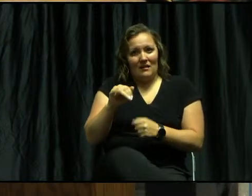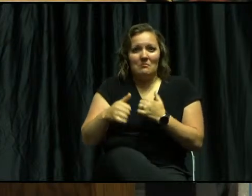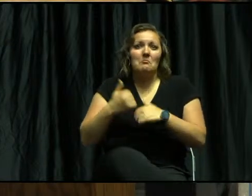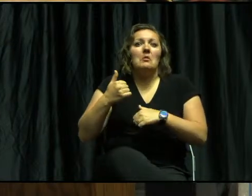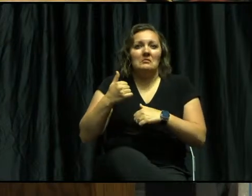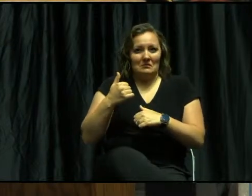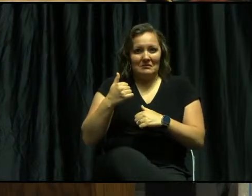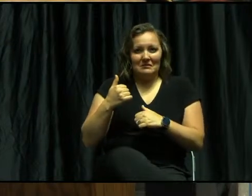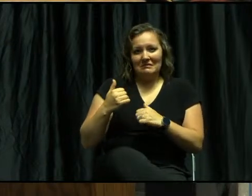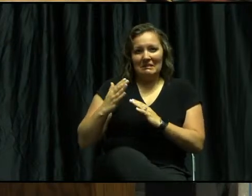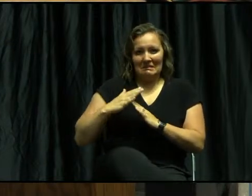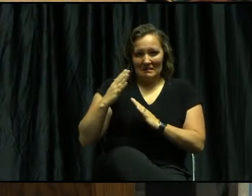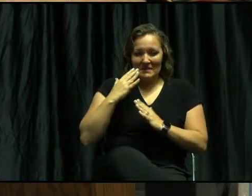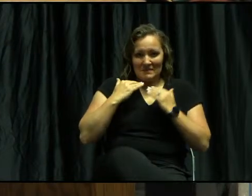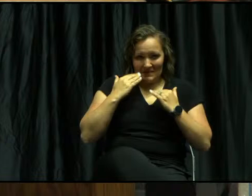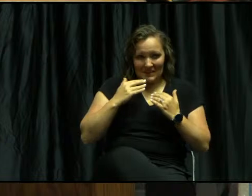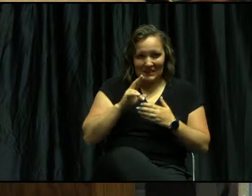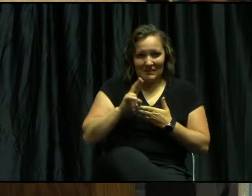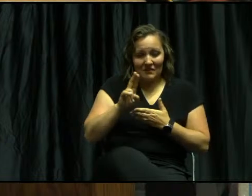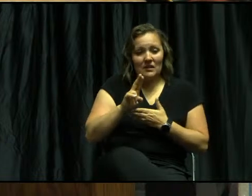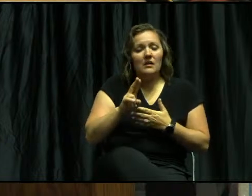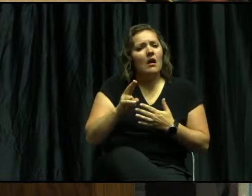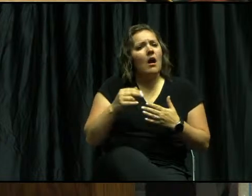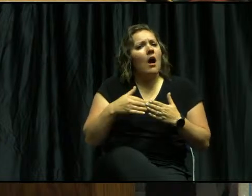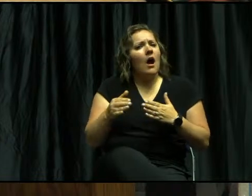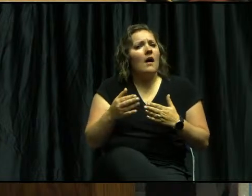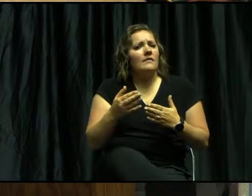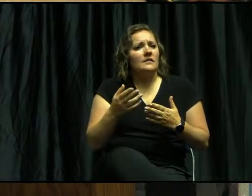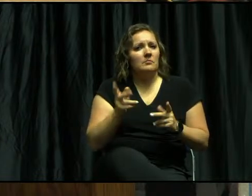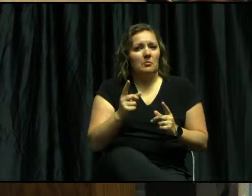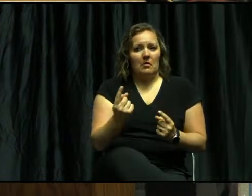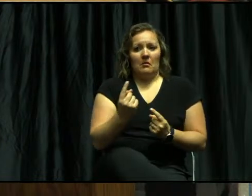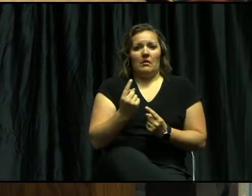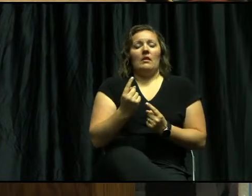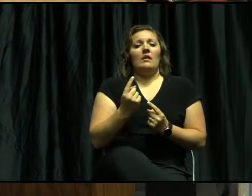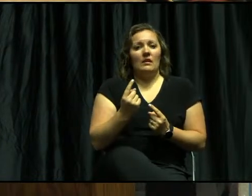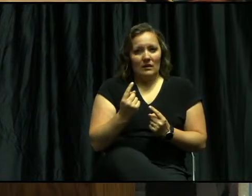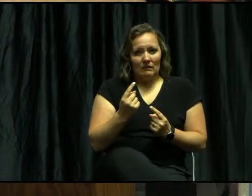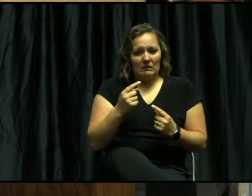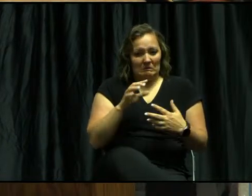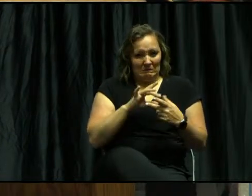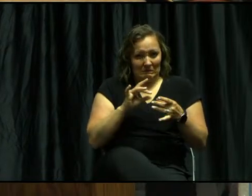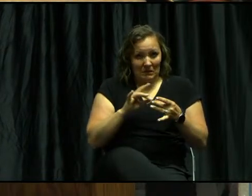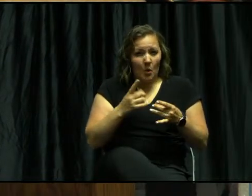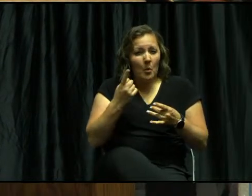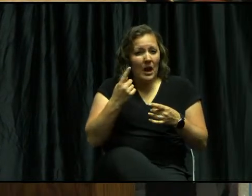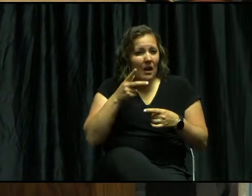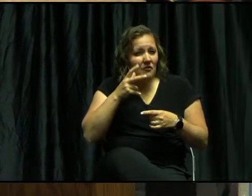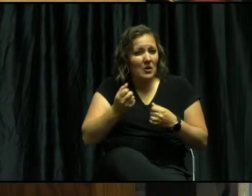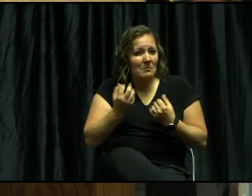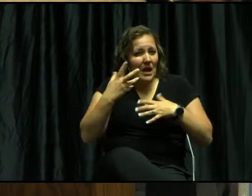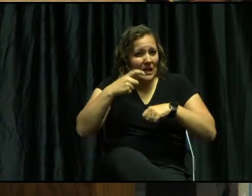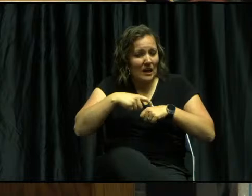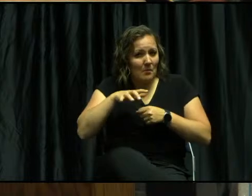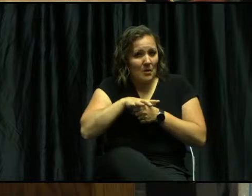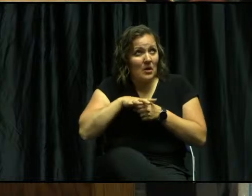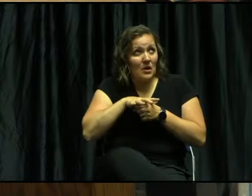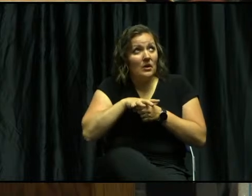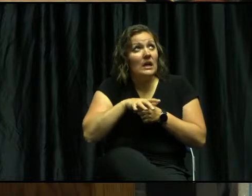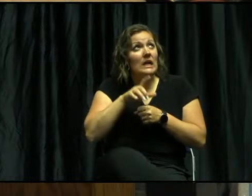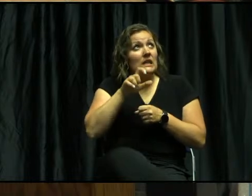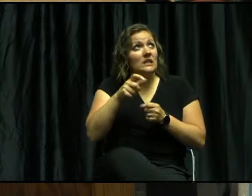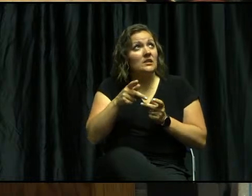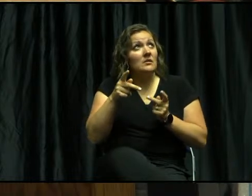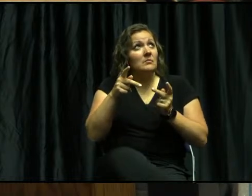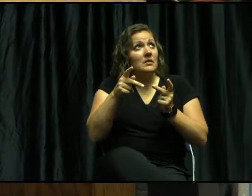I'm an entrepreneur, and often some people will come to me with ideas they've got. And one that I've heard many times, especially locally, is there needs to be a place, and